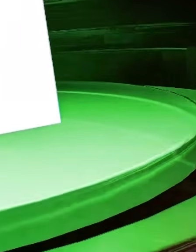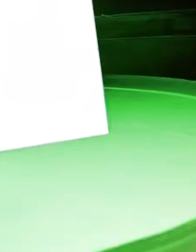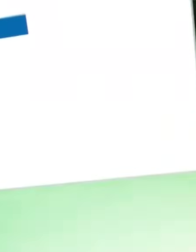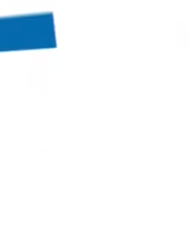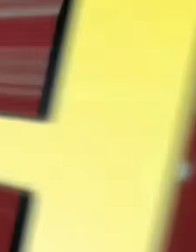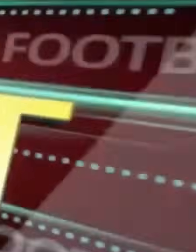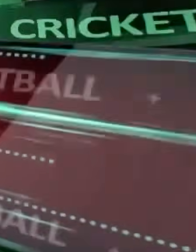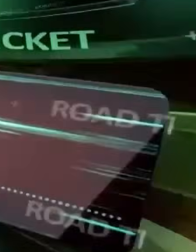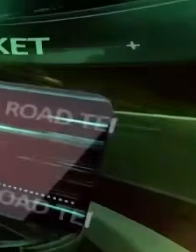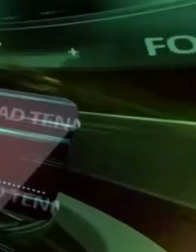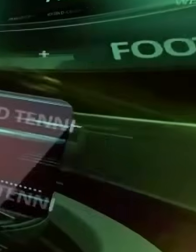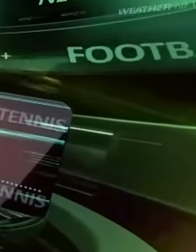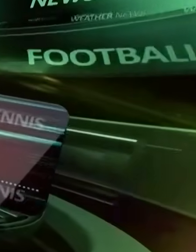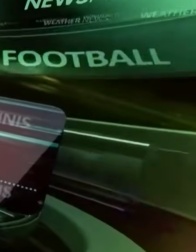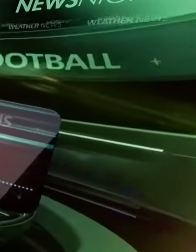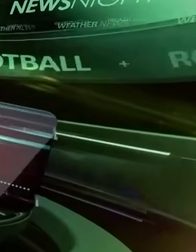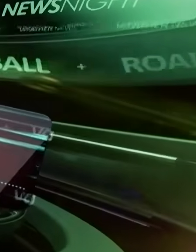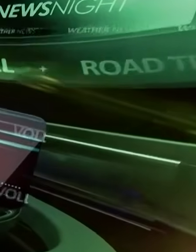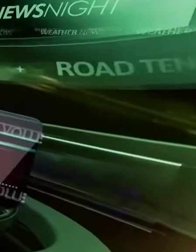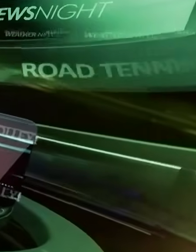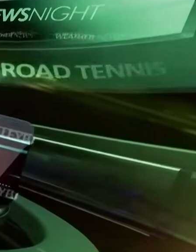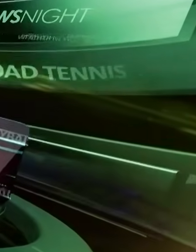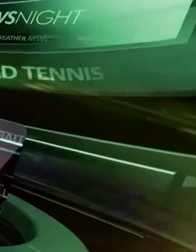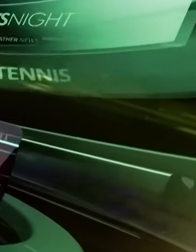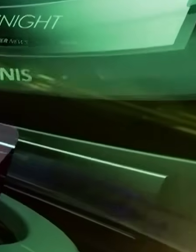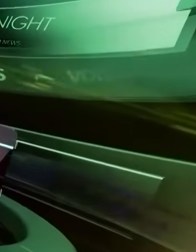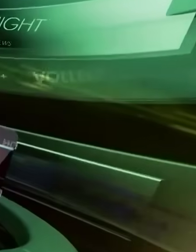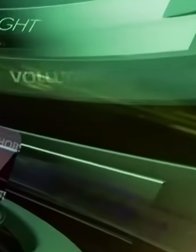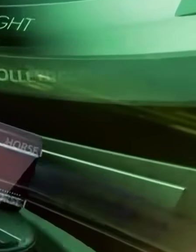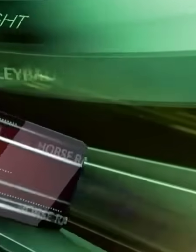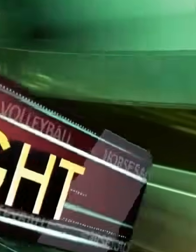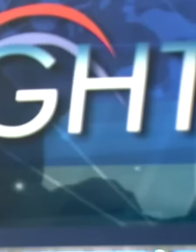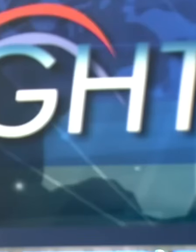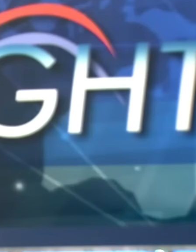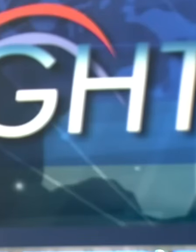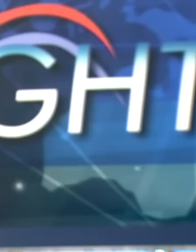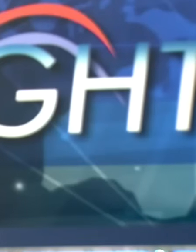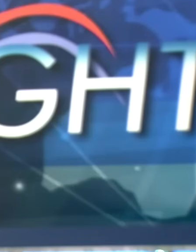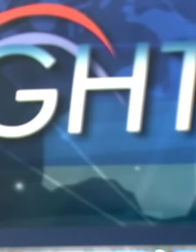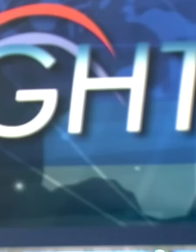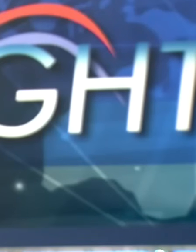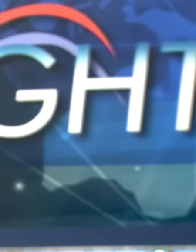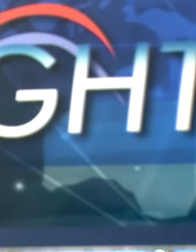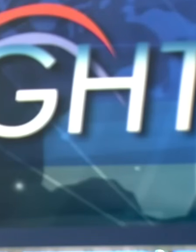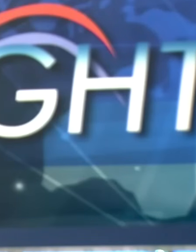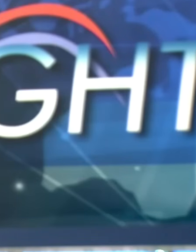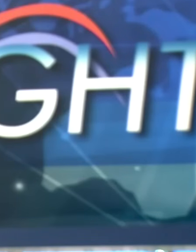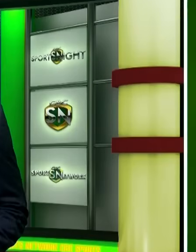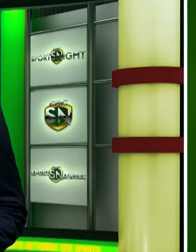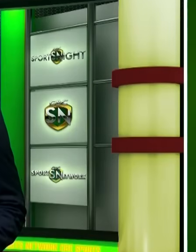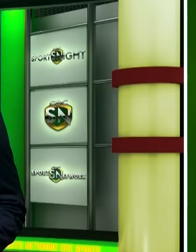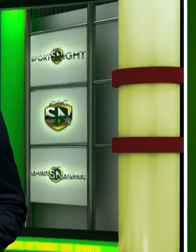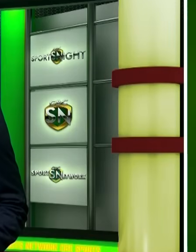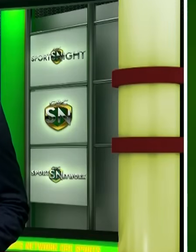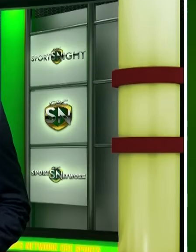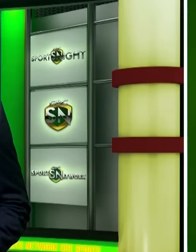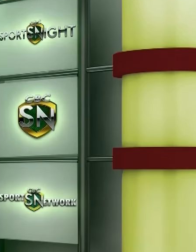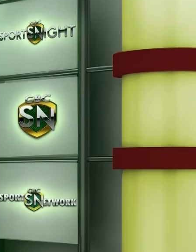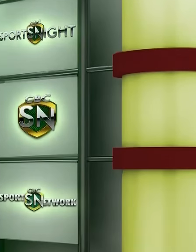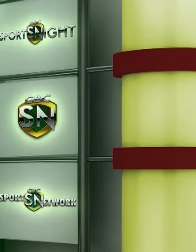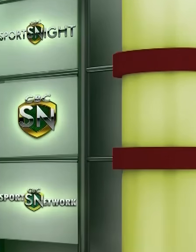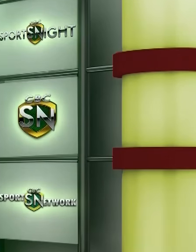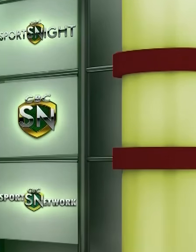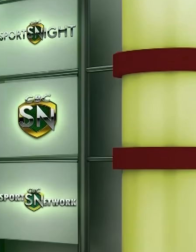XL. Time now for sports with Damien Best. Yes, good evening to you,